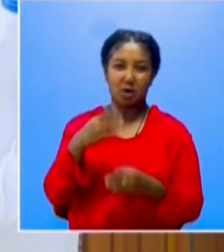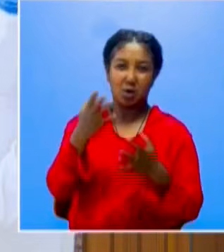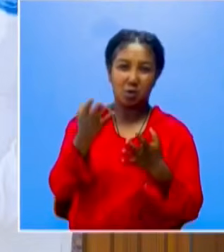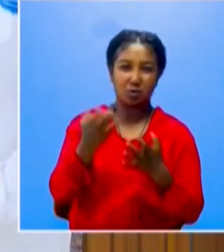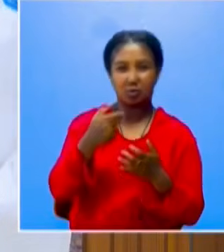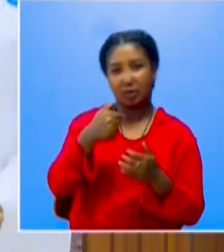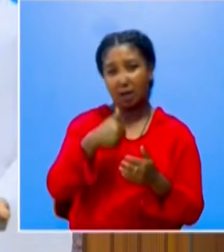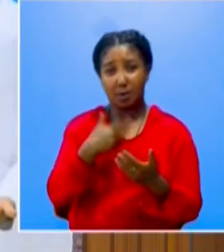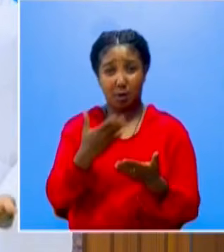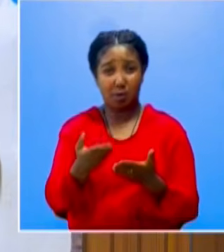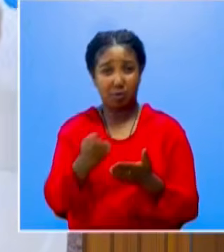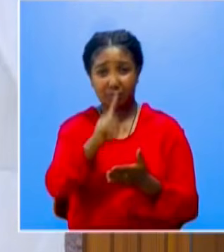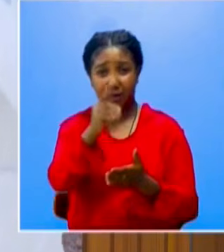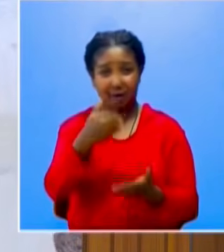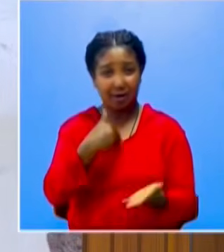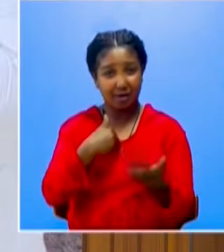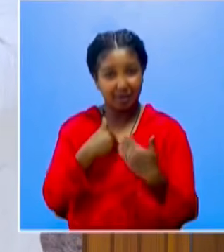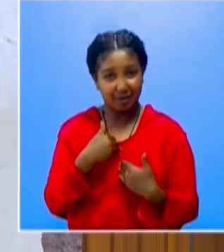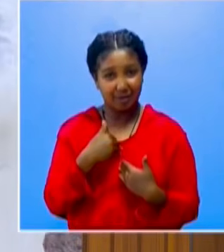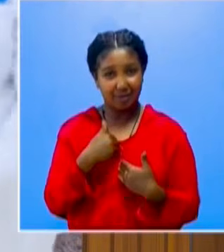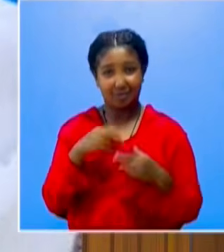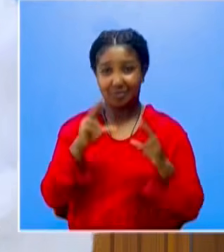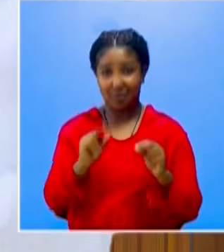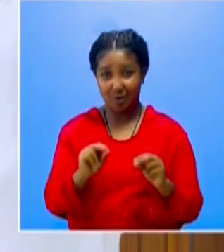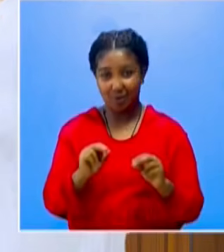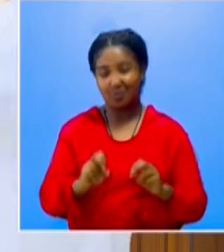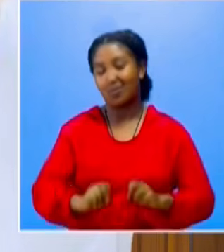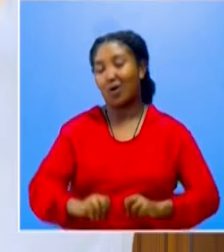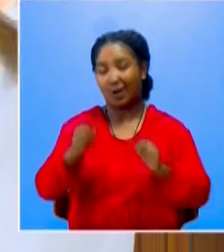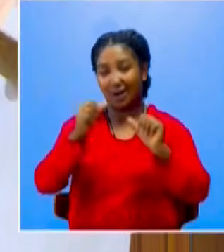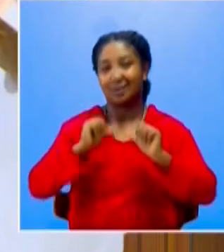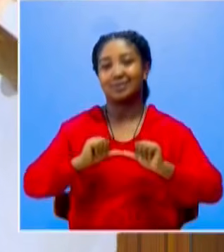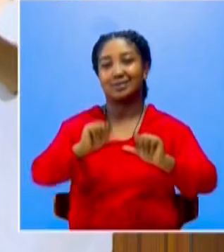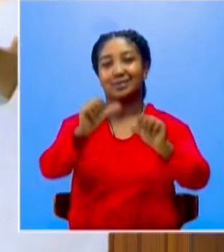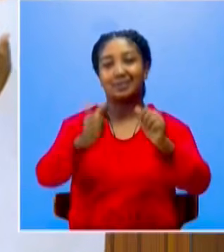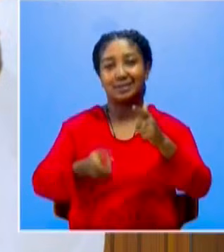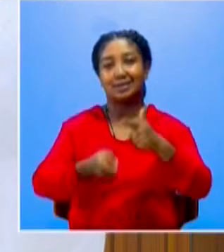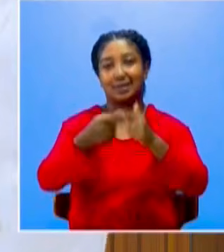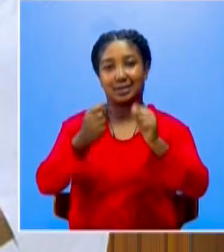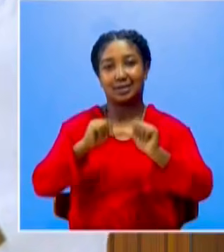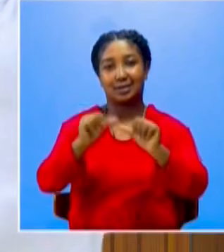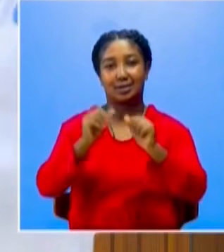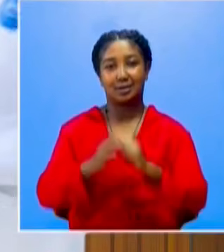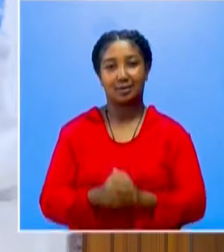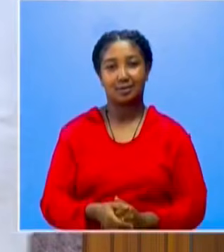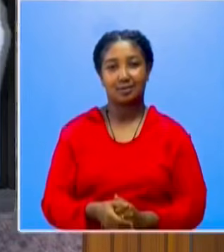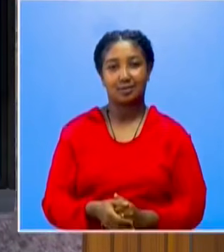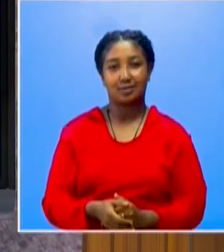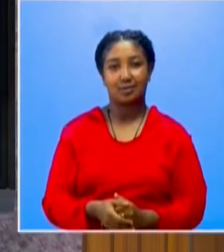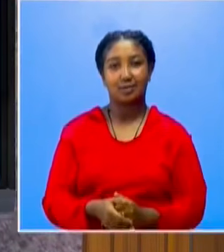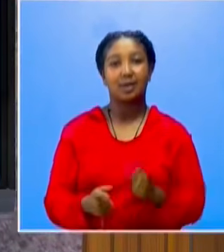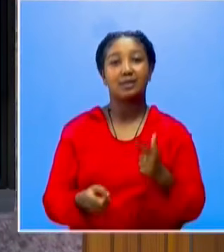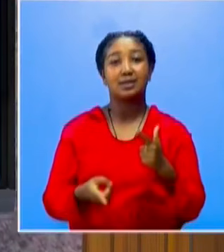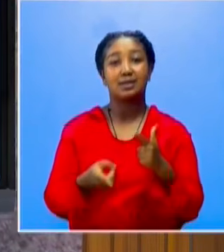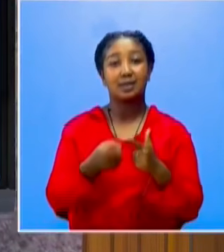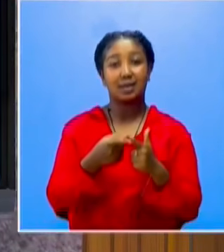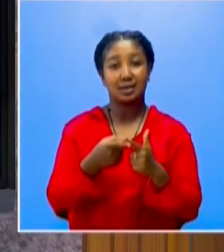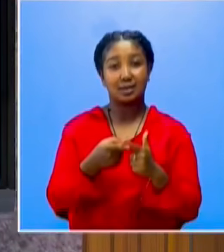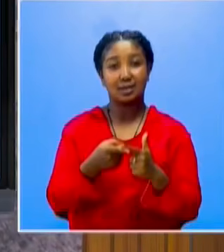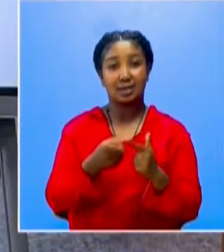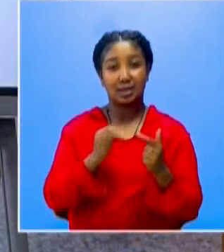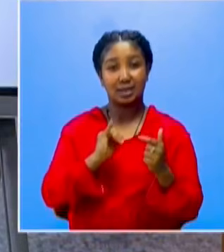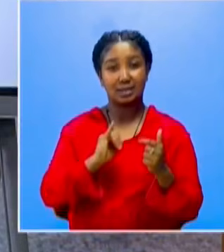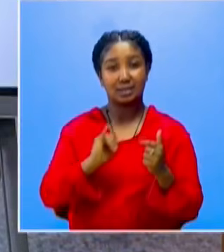tell me or something? Yes? No? Okay. Let's go to the second pattern. All right. The second pattern